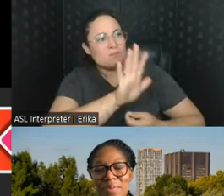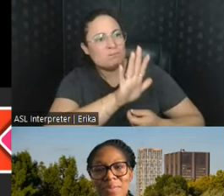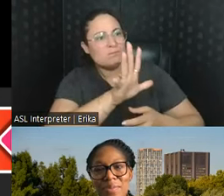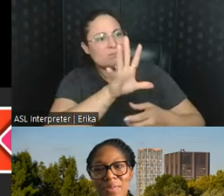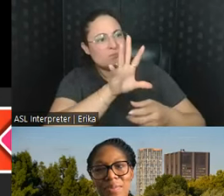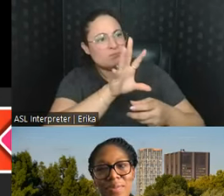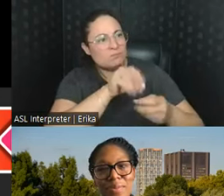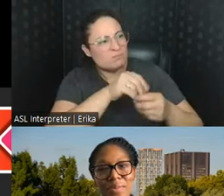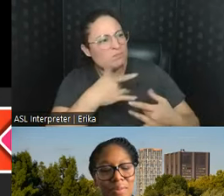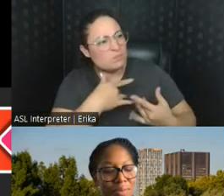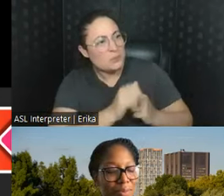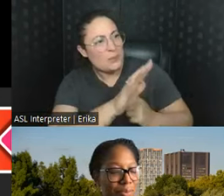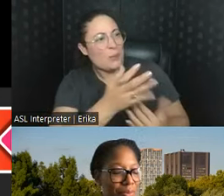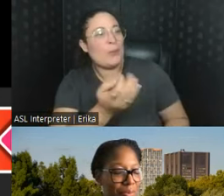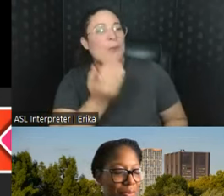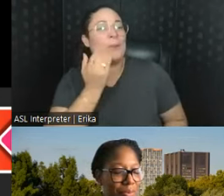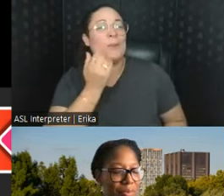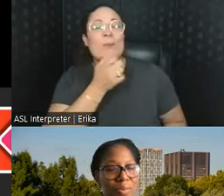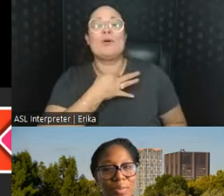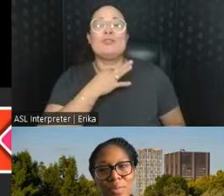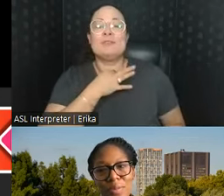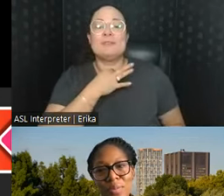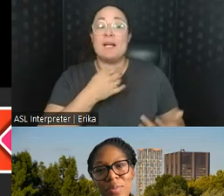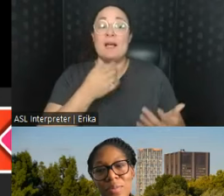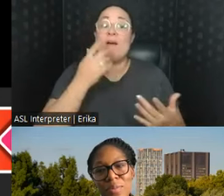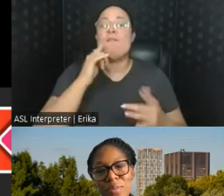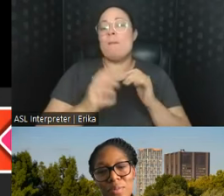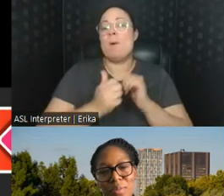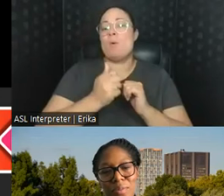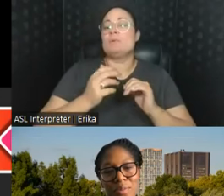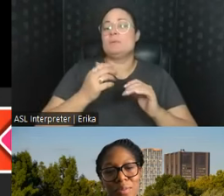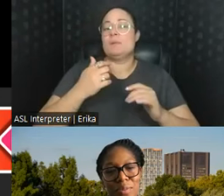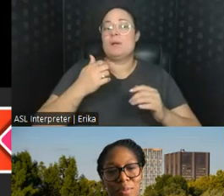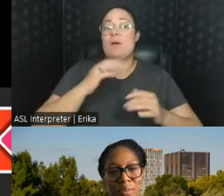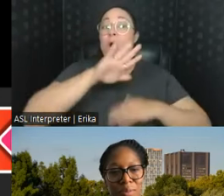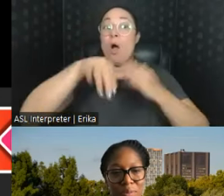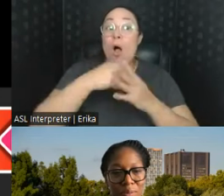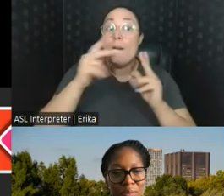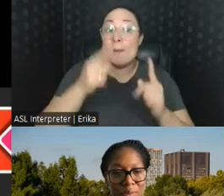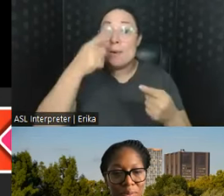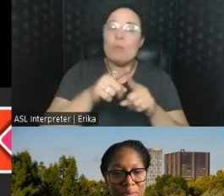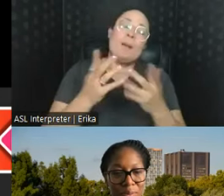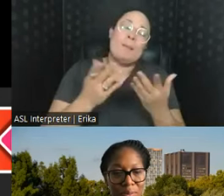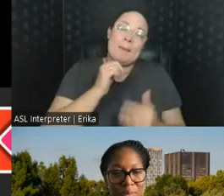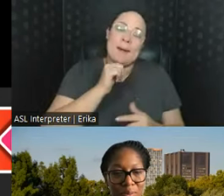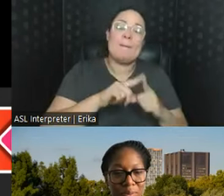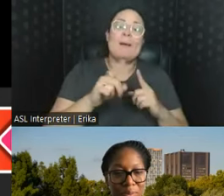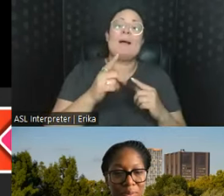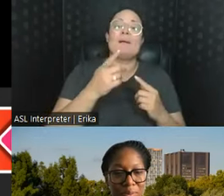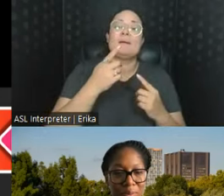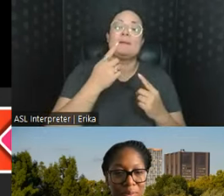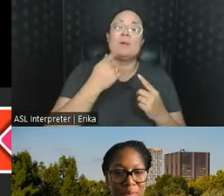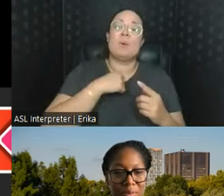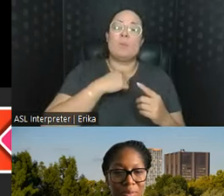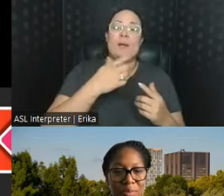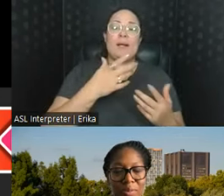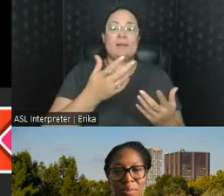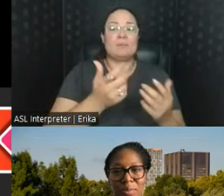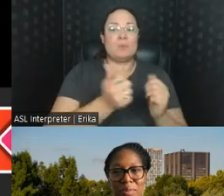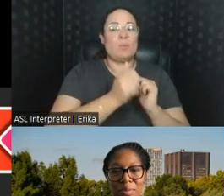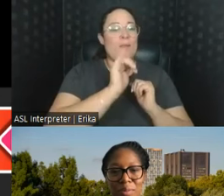lives. For the most part, I can't speak for everyone, but we generally receive those kinds of inquiries with